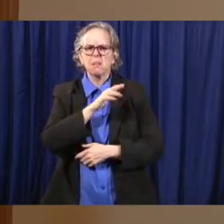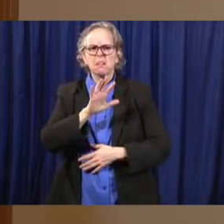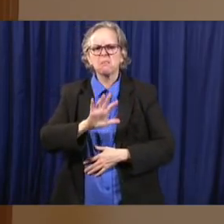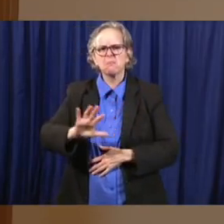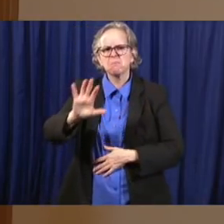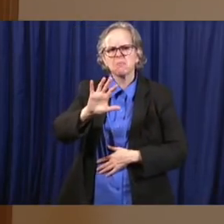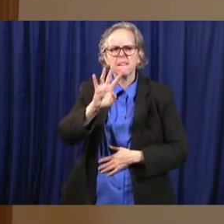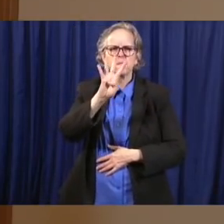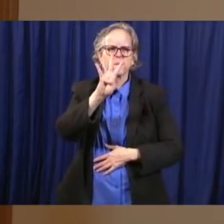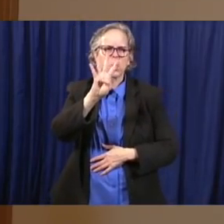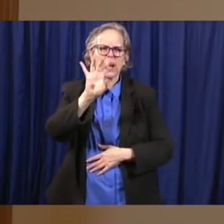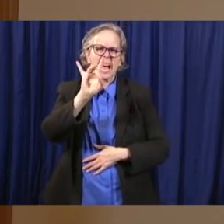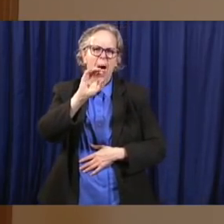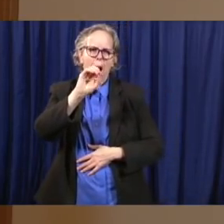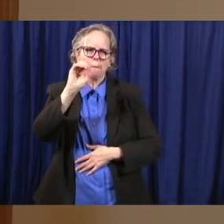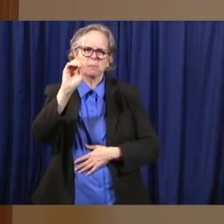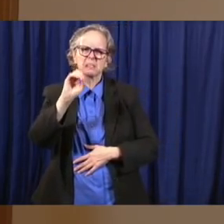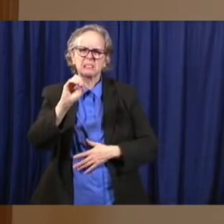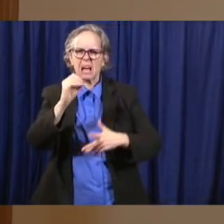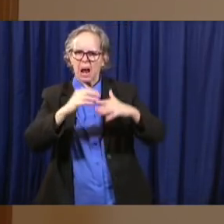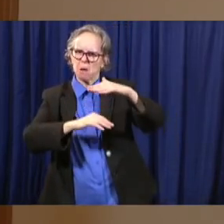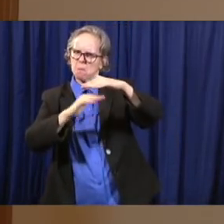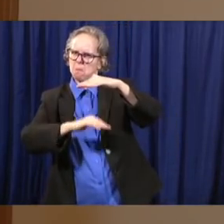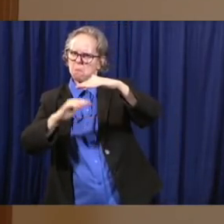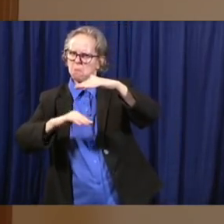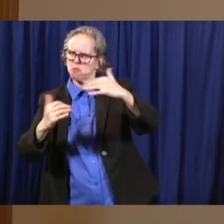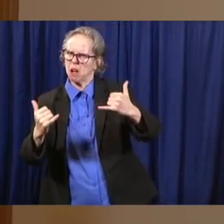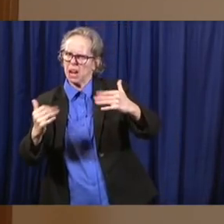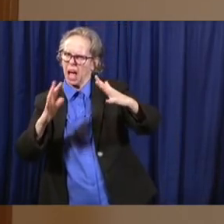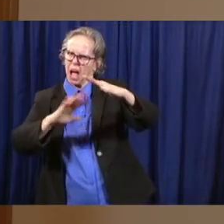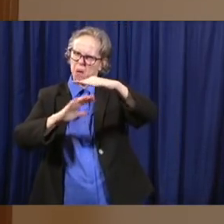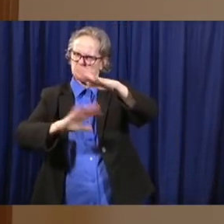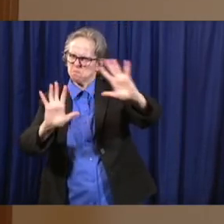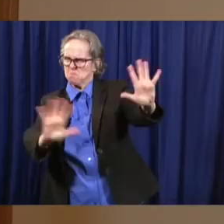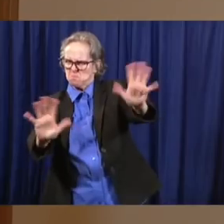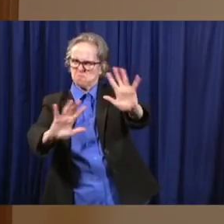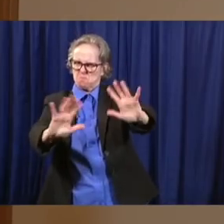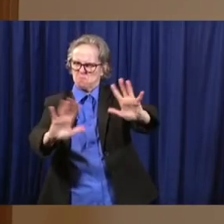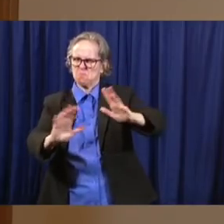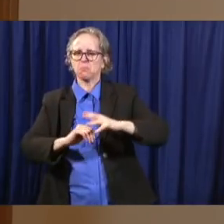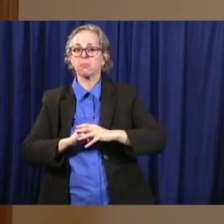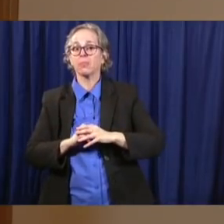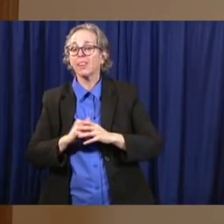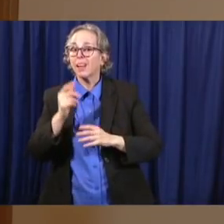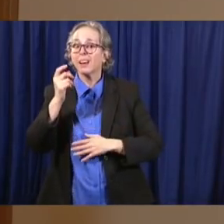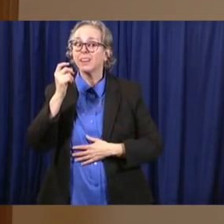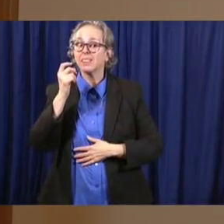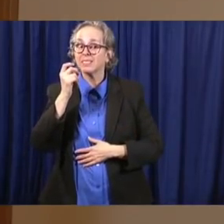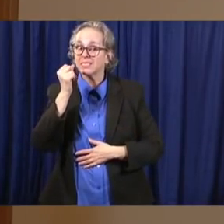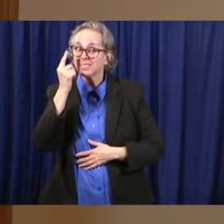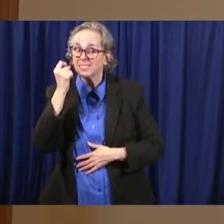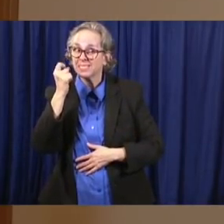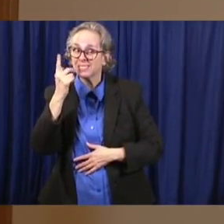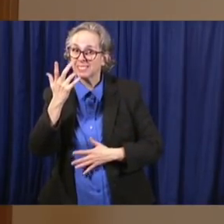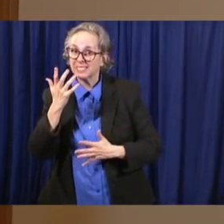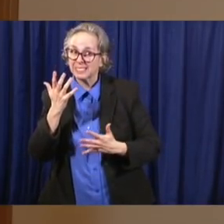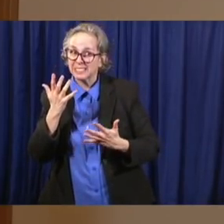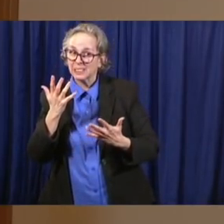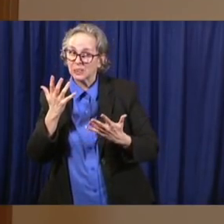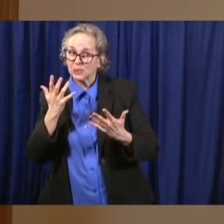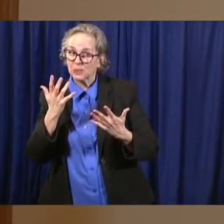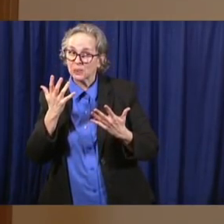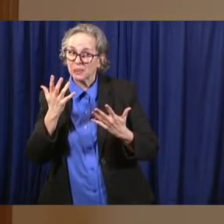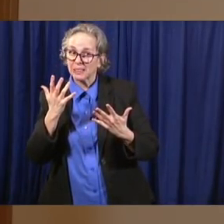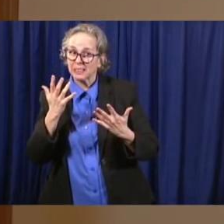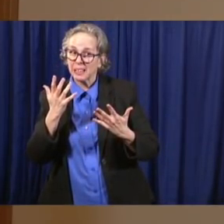on average capacity. We've taken the very hard hit of really keeping most stuff out of the hospital so that we have that